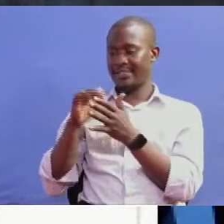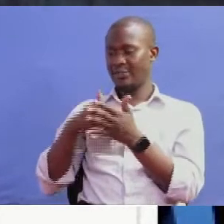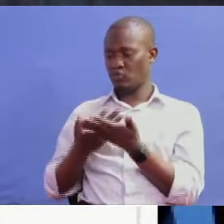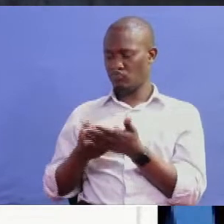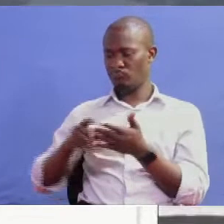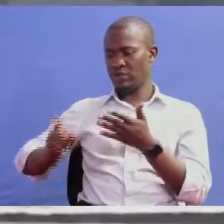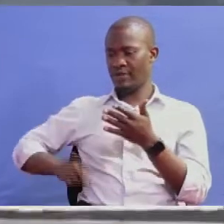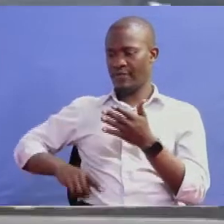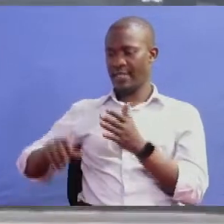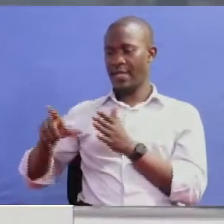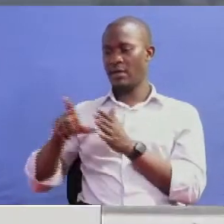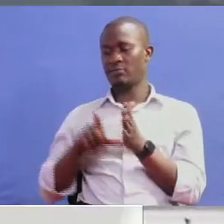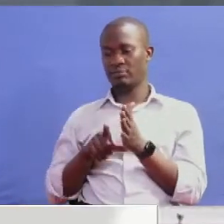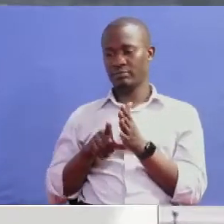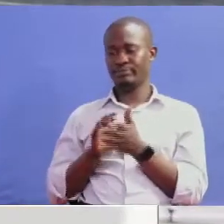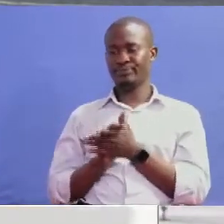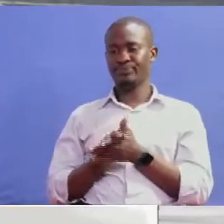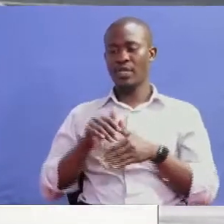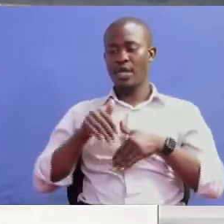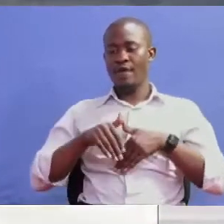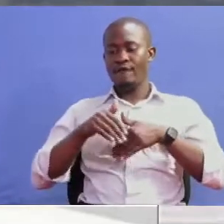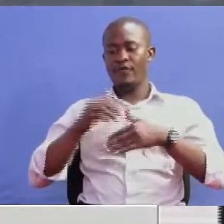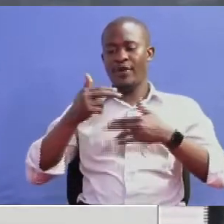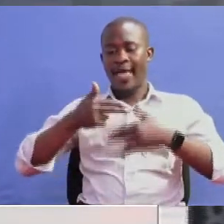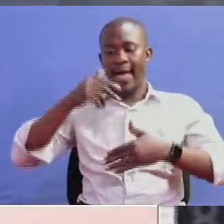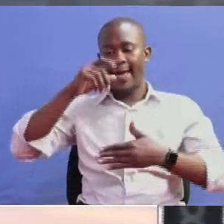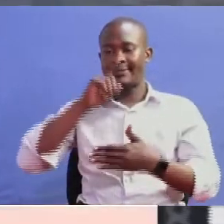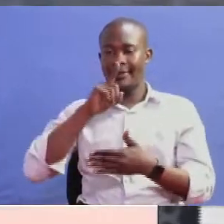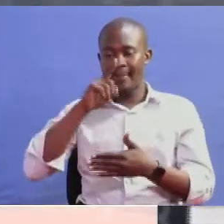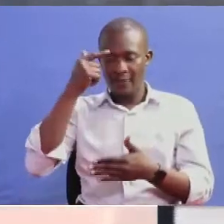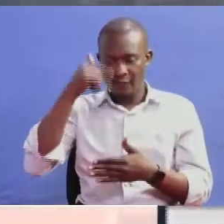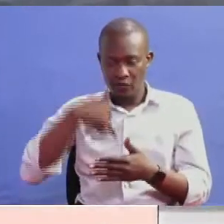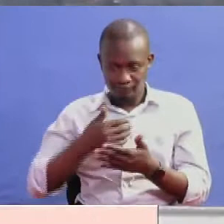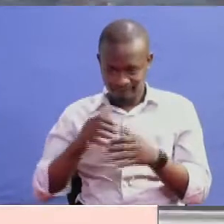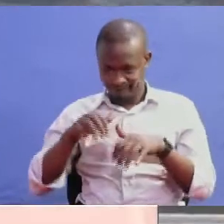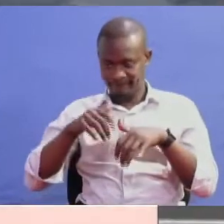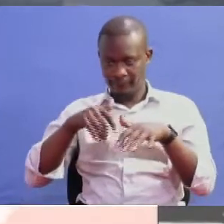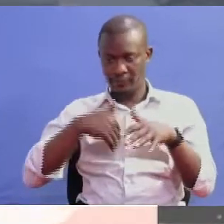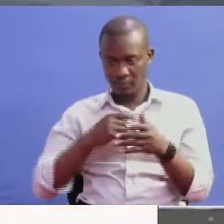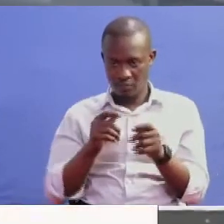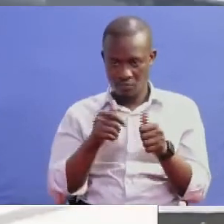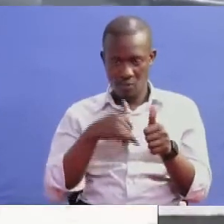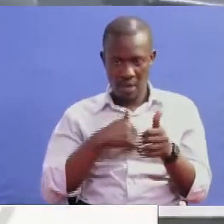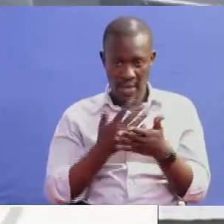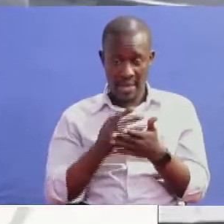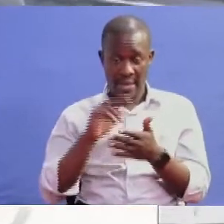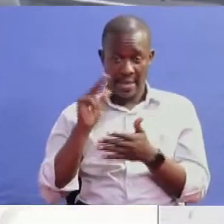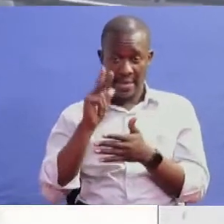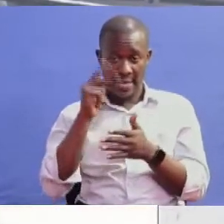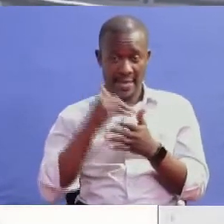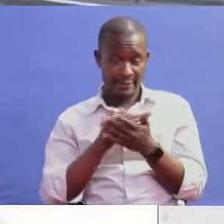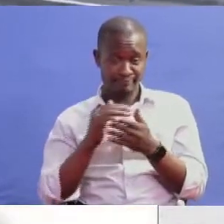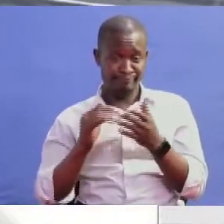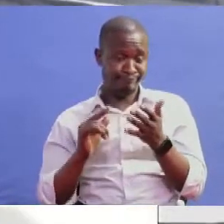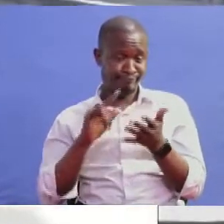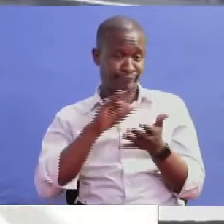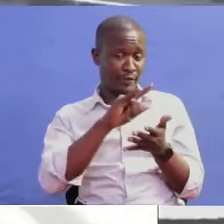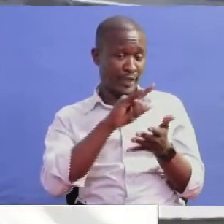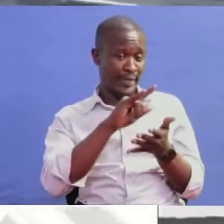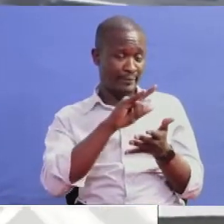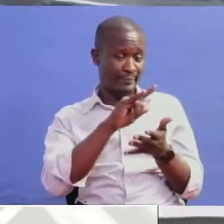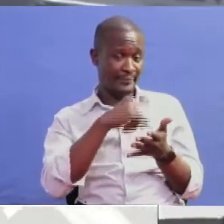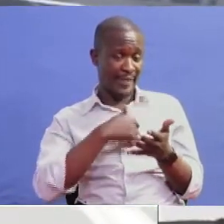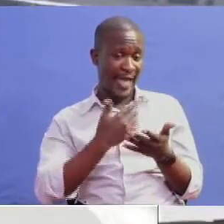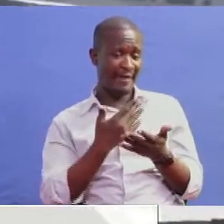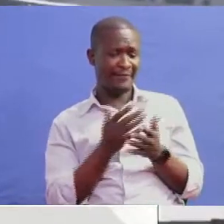debt. Following high demand for agriculture precision agriculture solutions, Kenya Airways subsidiary Fahari Aviation